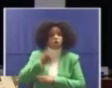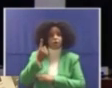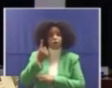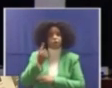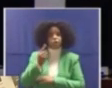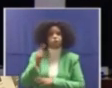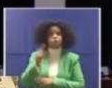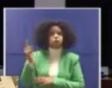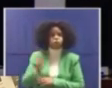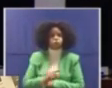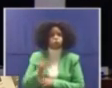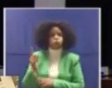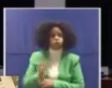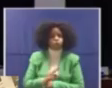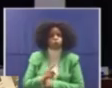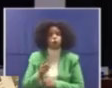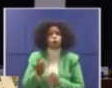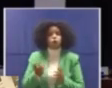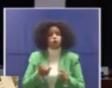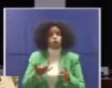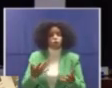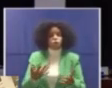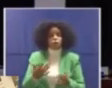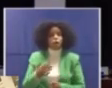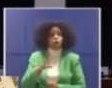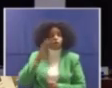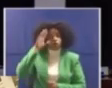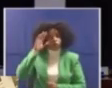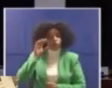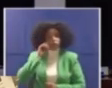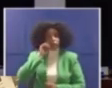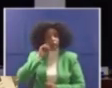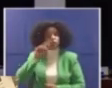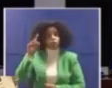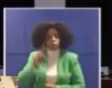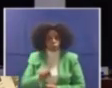from the Sudan to South Sudan. So already there's a lot of